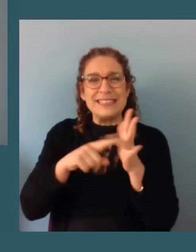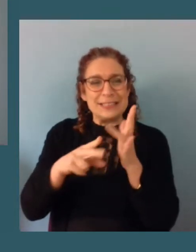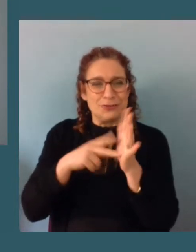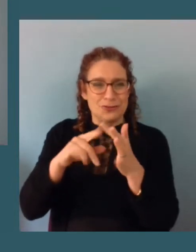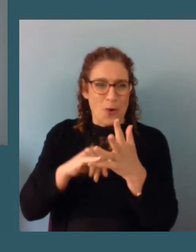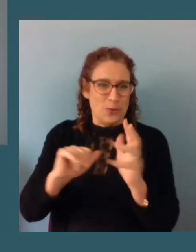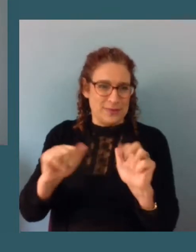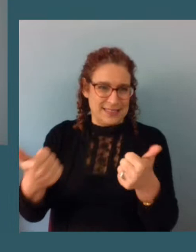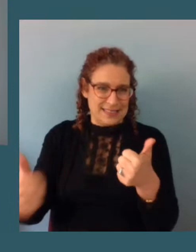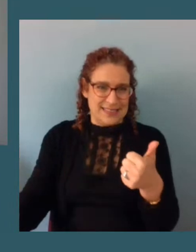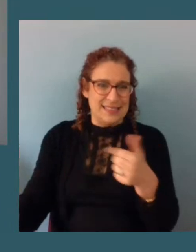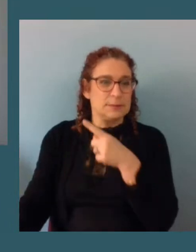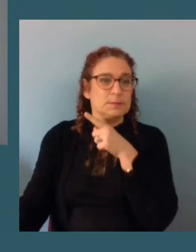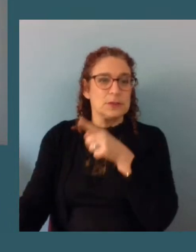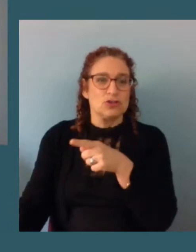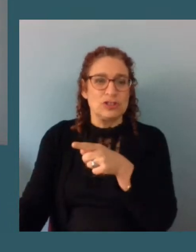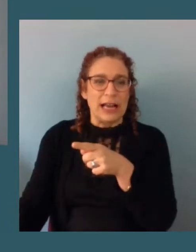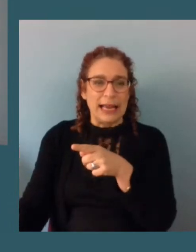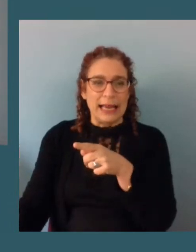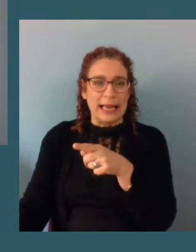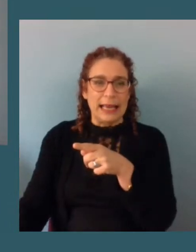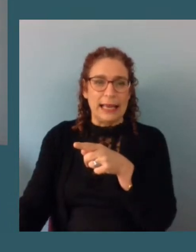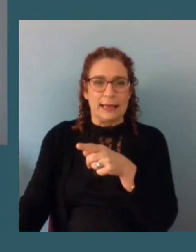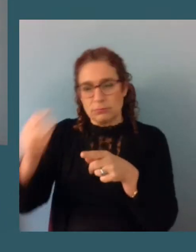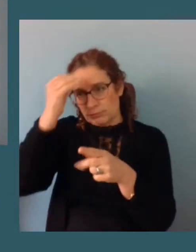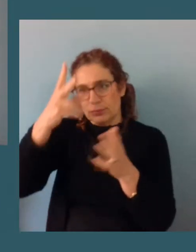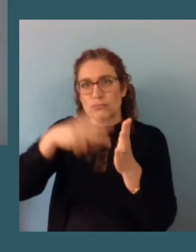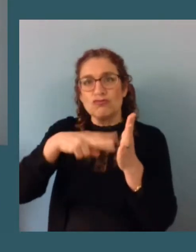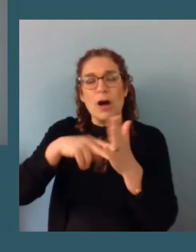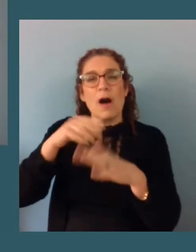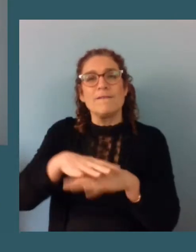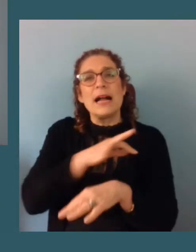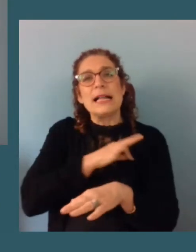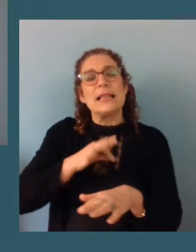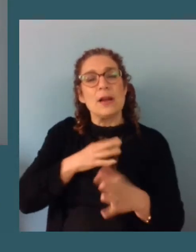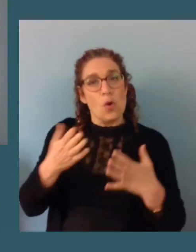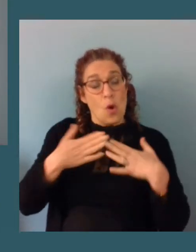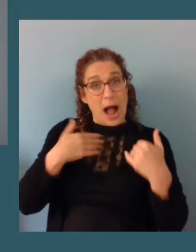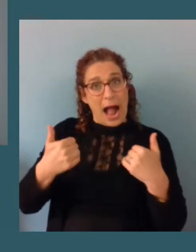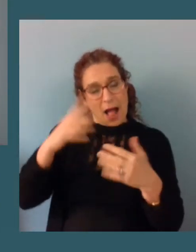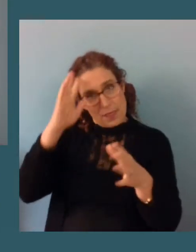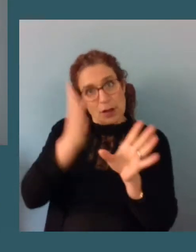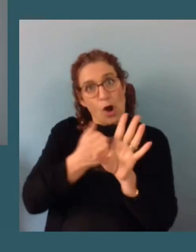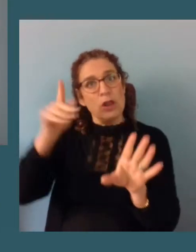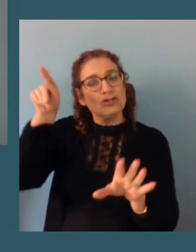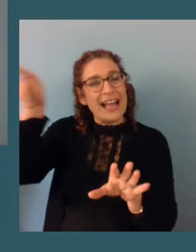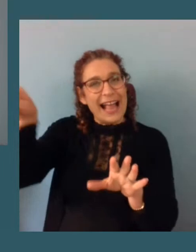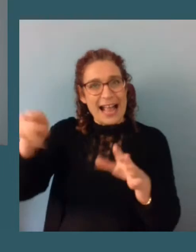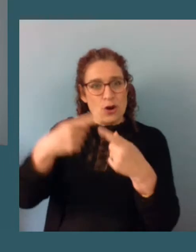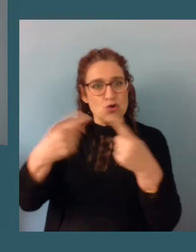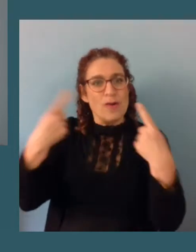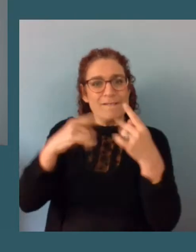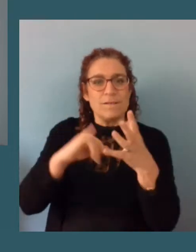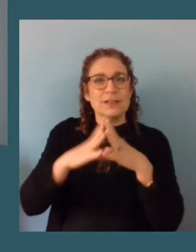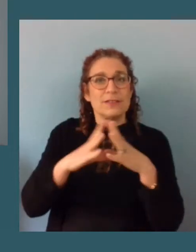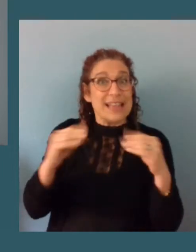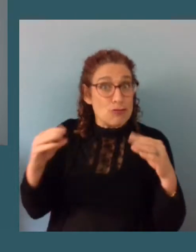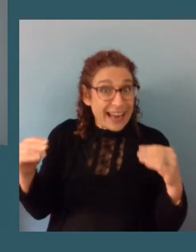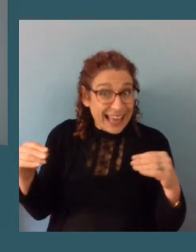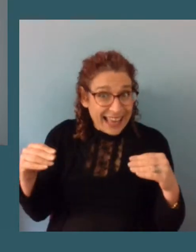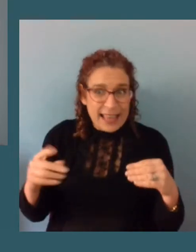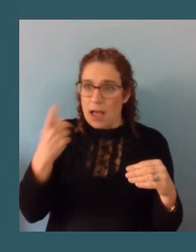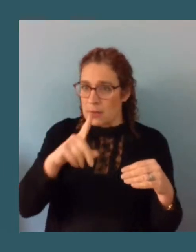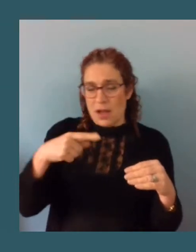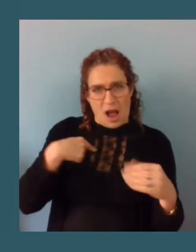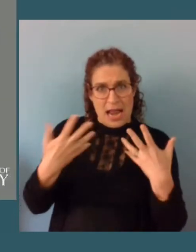She's a reader in clinical health psychology at the University of Surrey. And so I'm going to